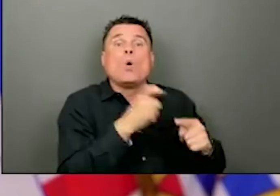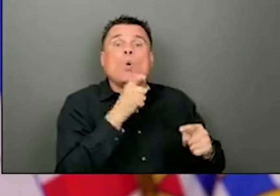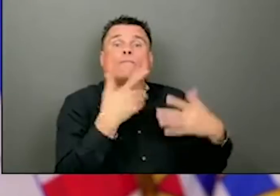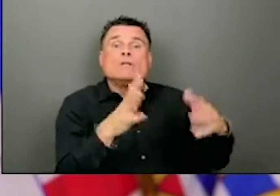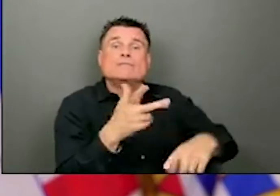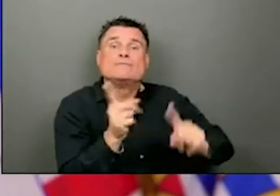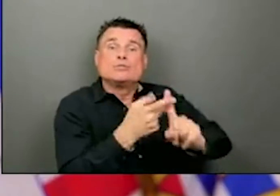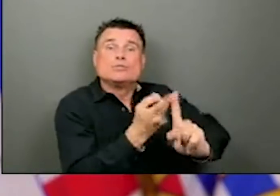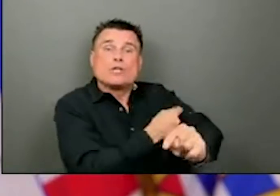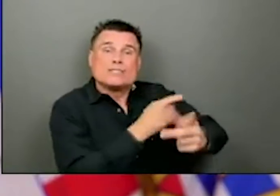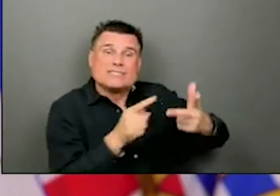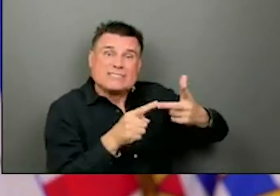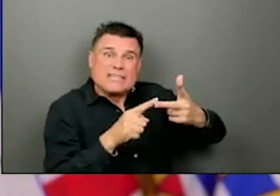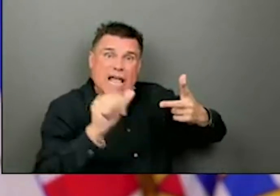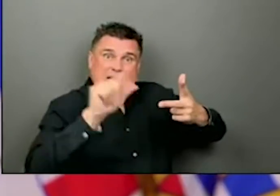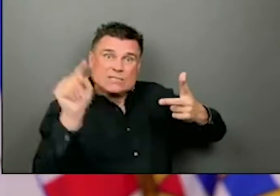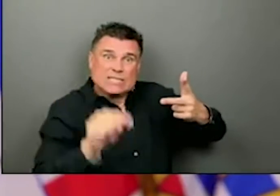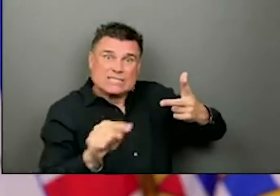receive for their second dose.